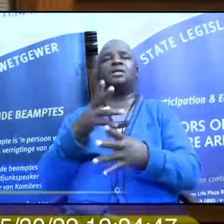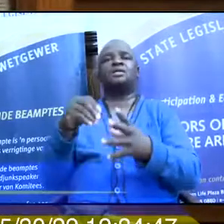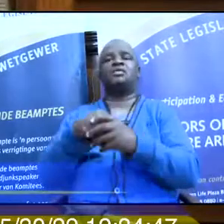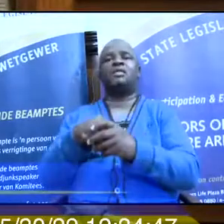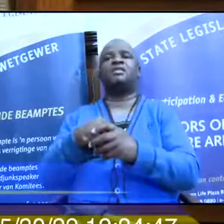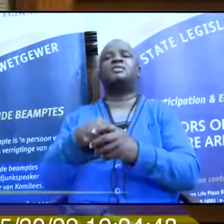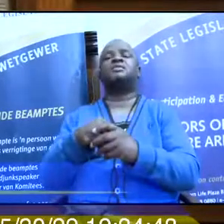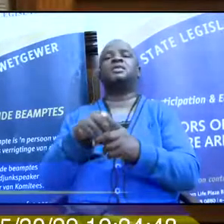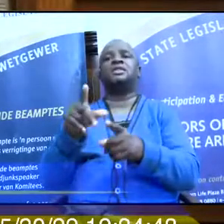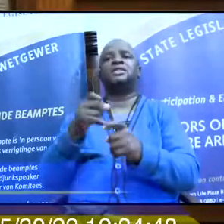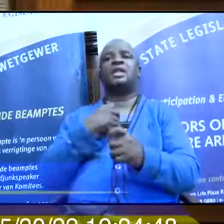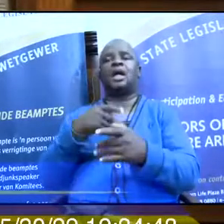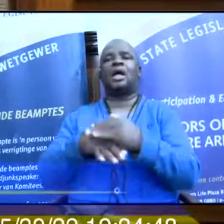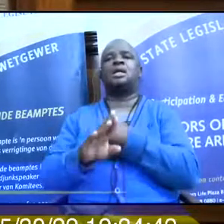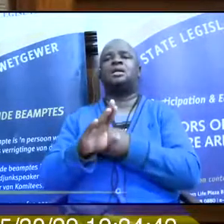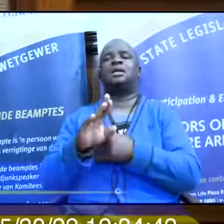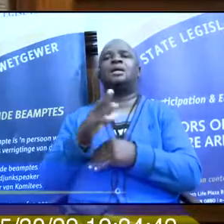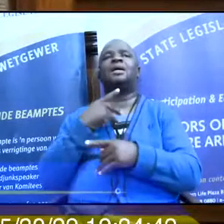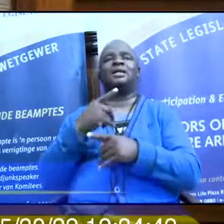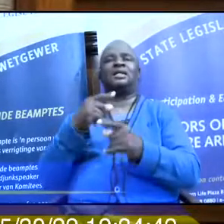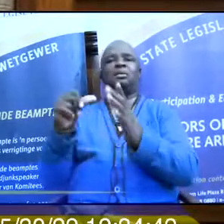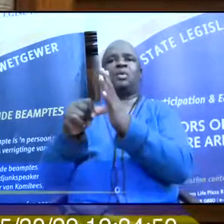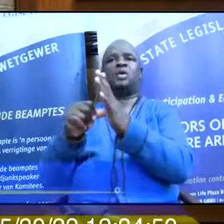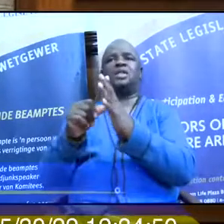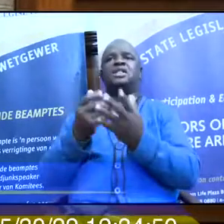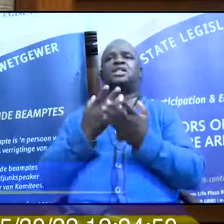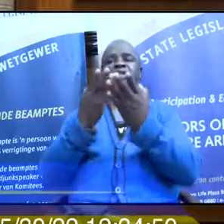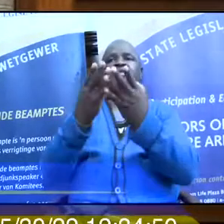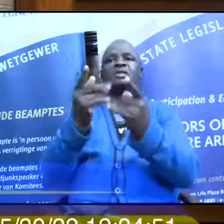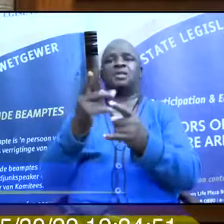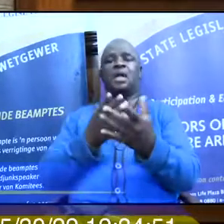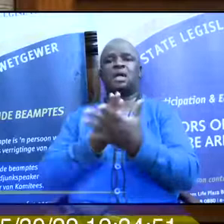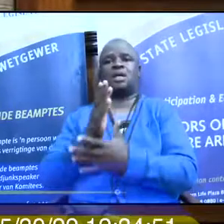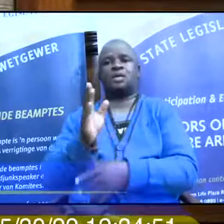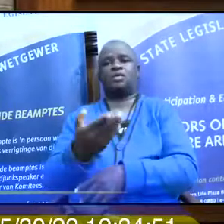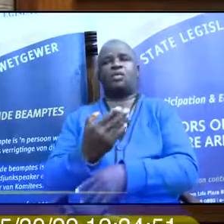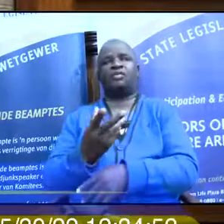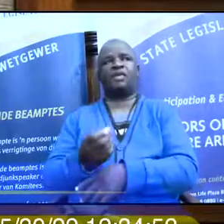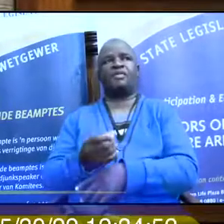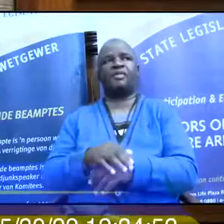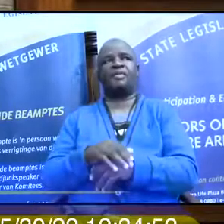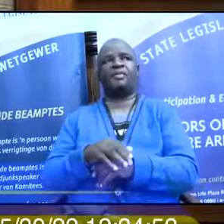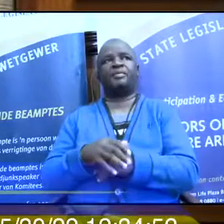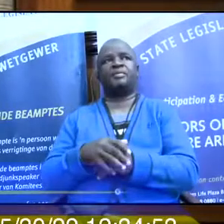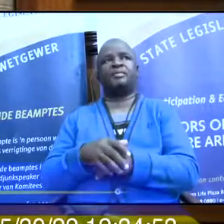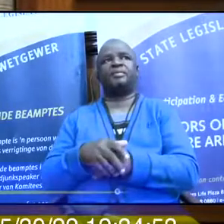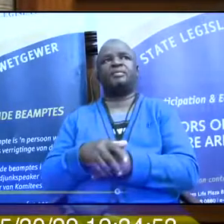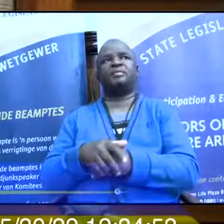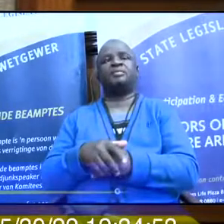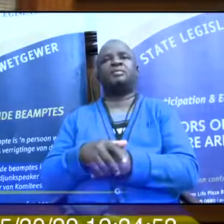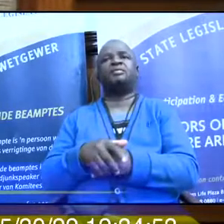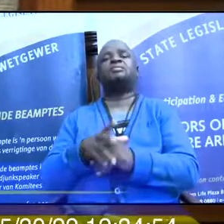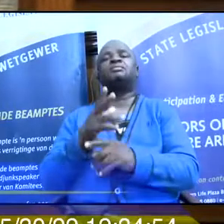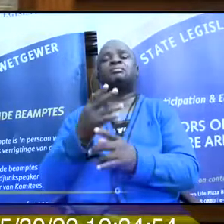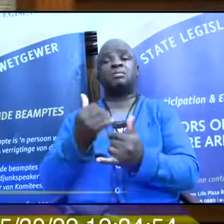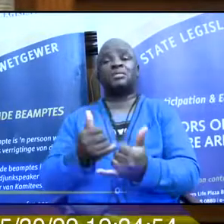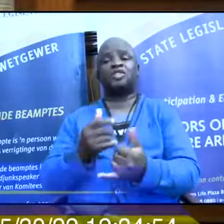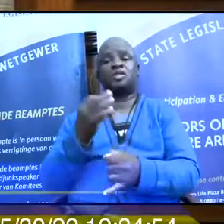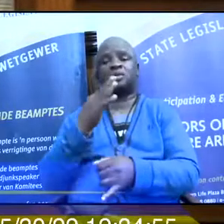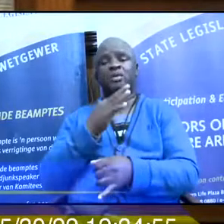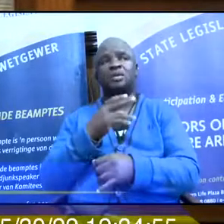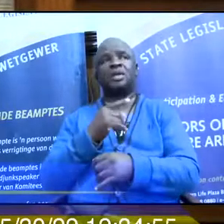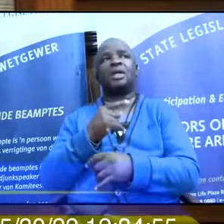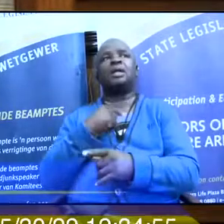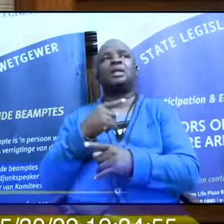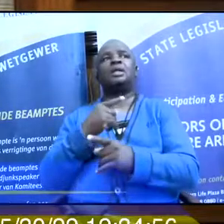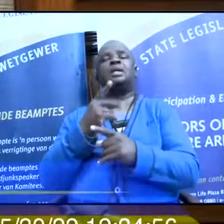in the essential service the right to strike has been taken away it is therefore from that account in which we are saying as the